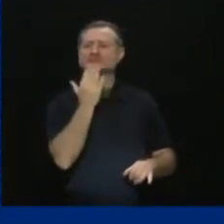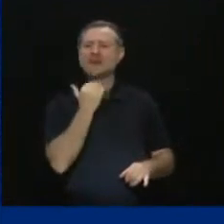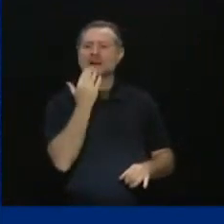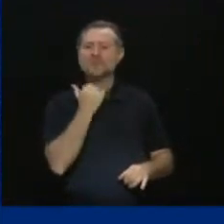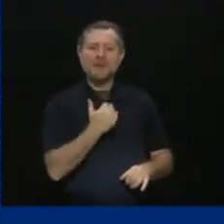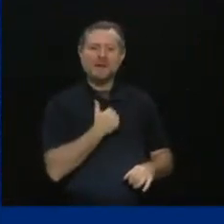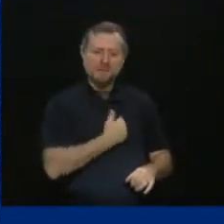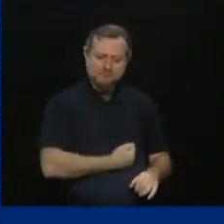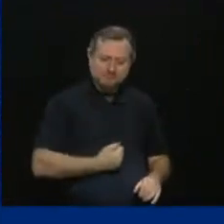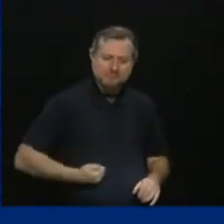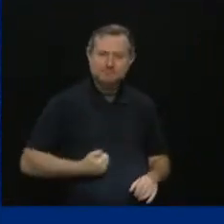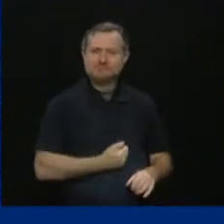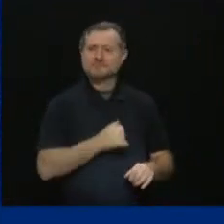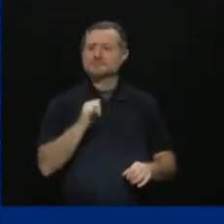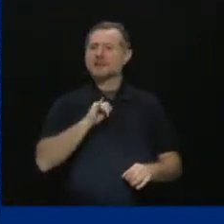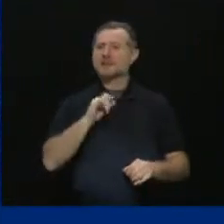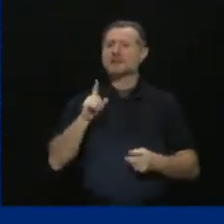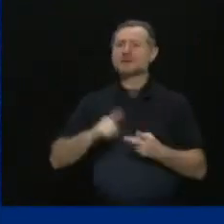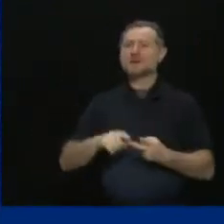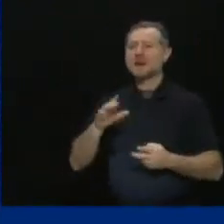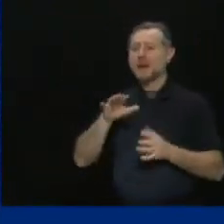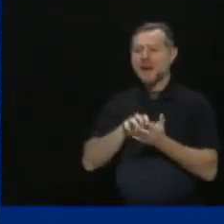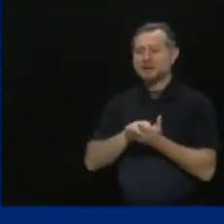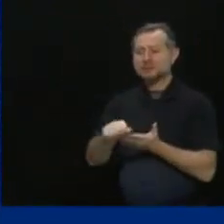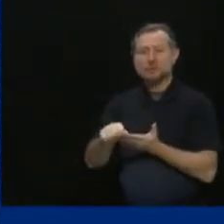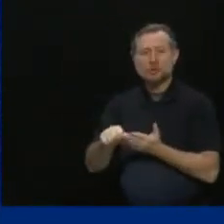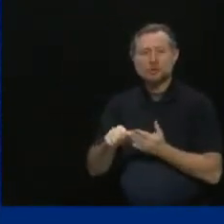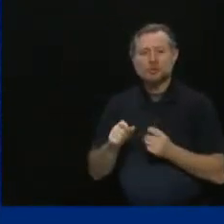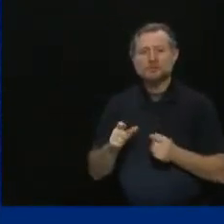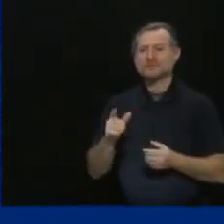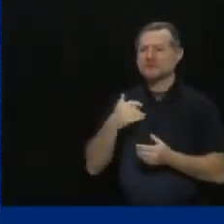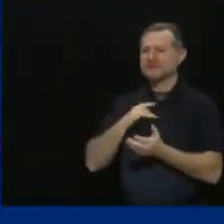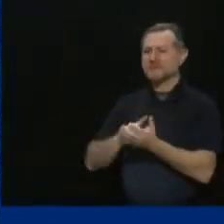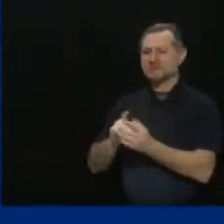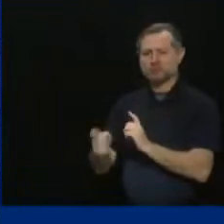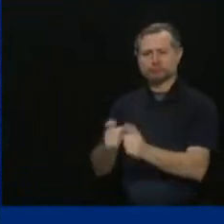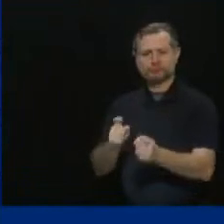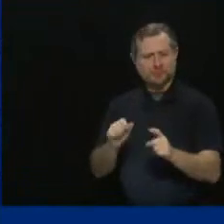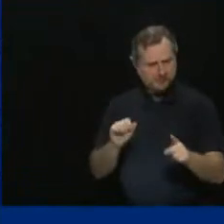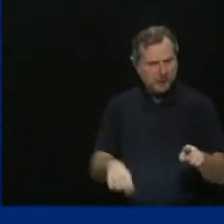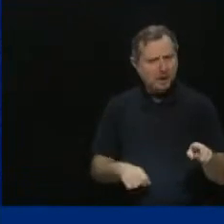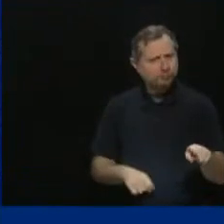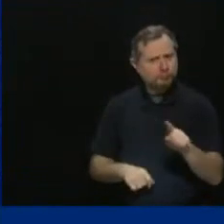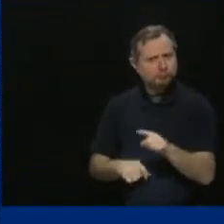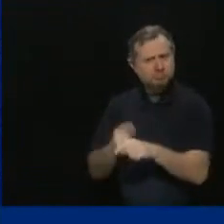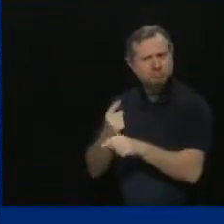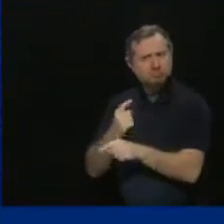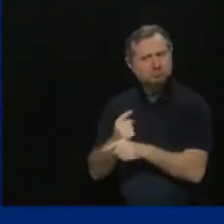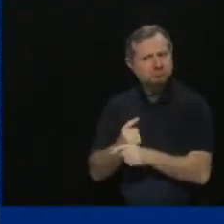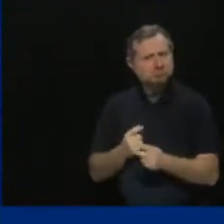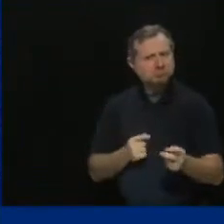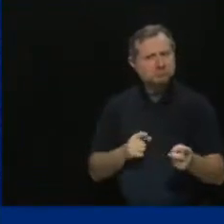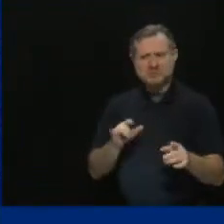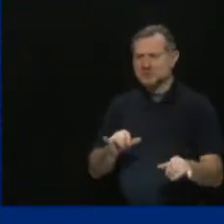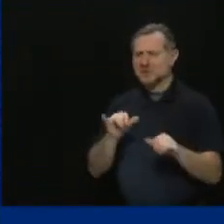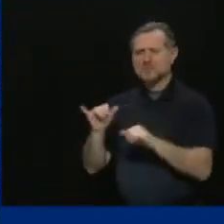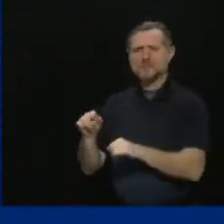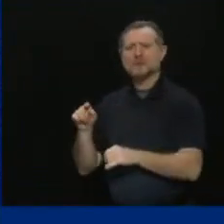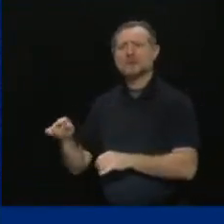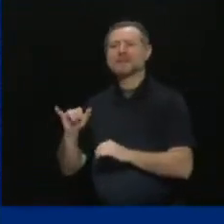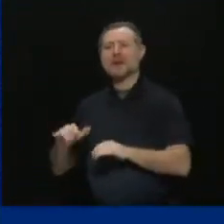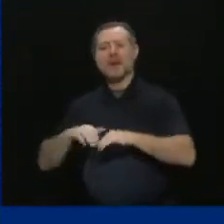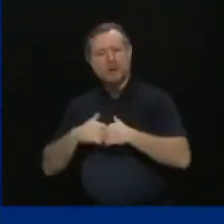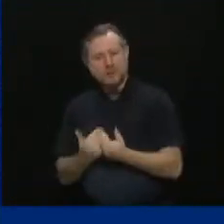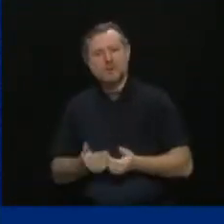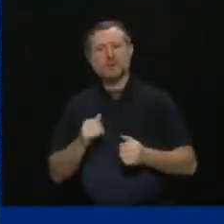cancer drugs or something else to deal with whatever their ailment may be. That's how you destigmatize it, but you also